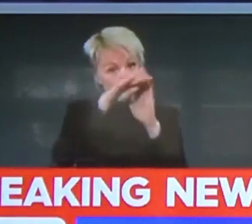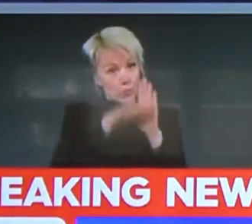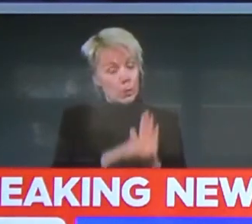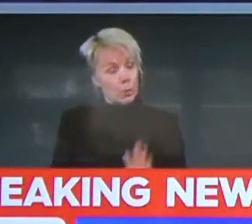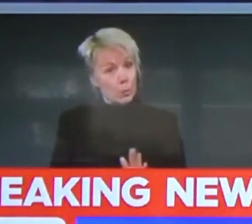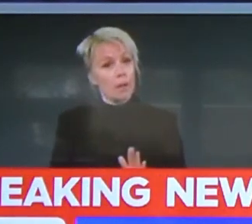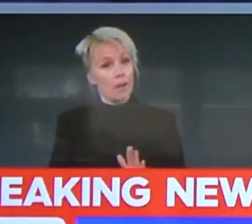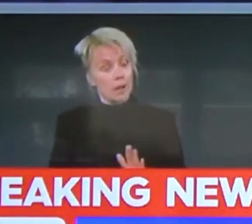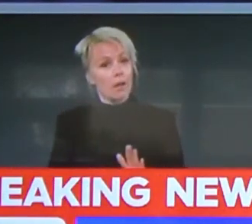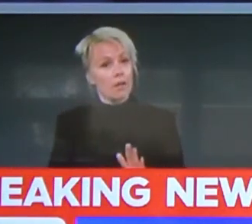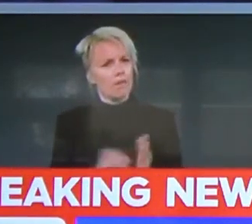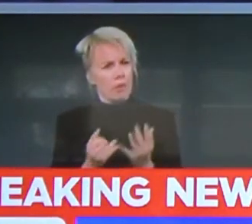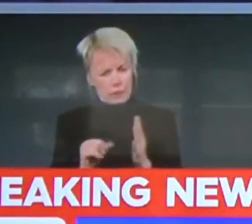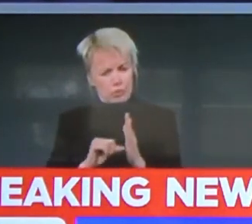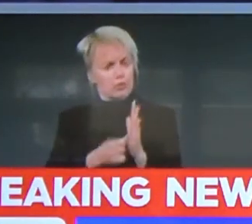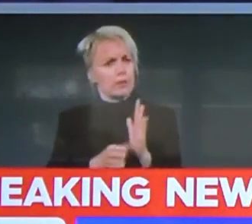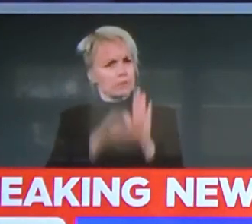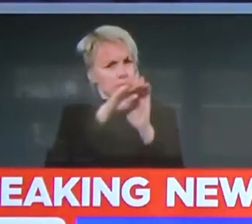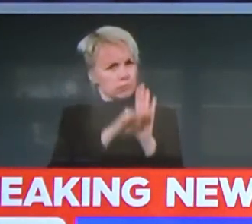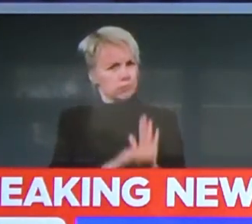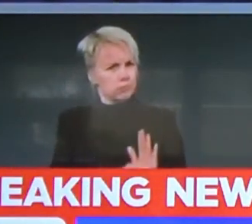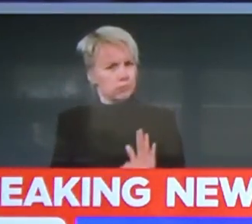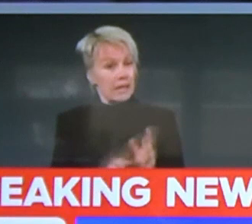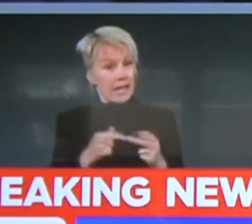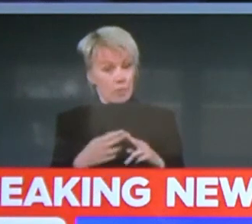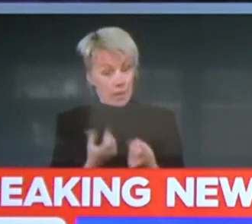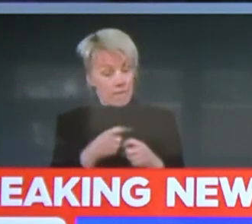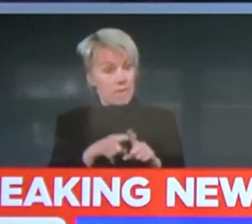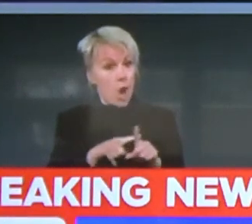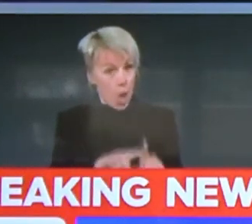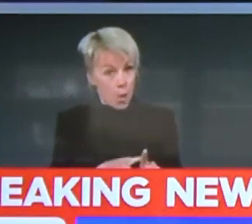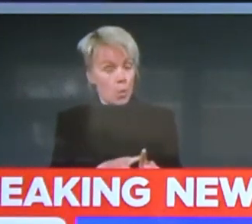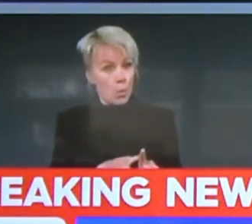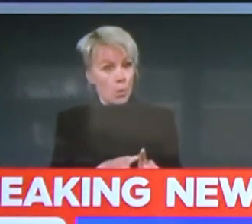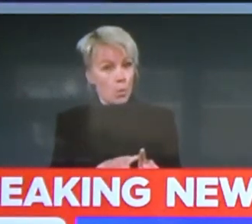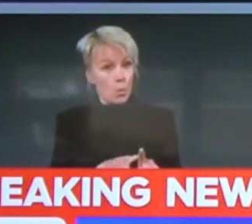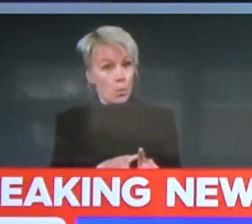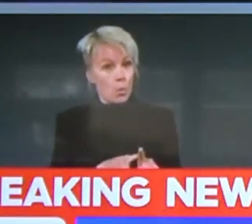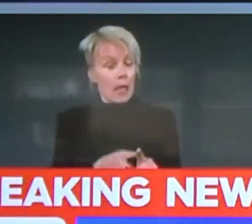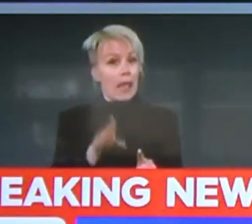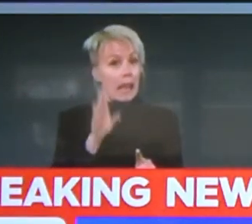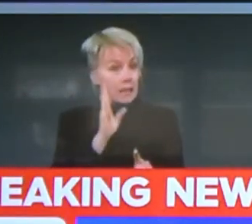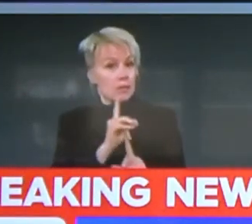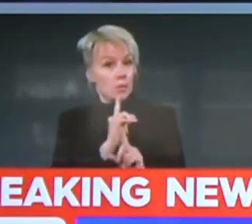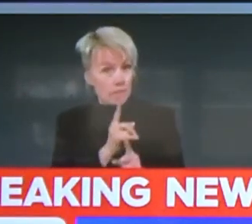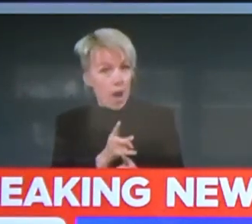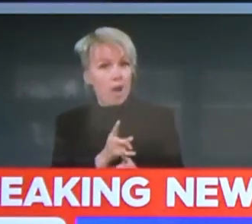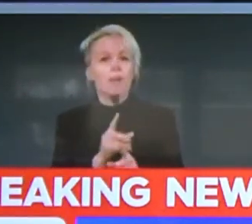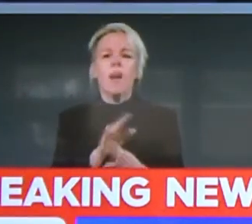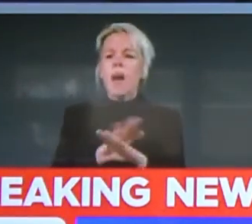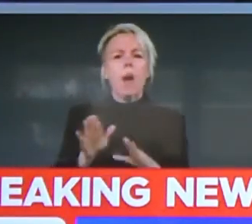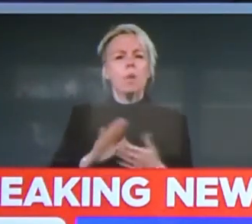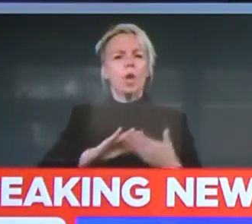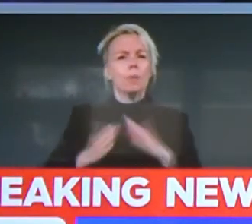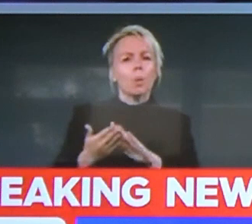these other quite strict measures we've put in place about other areas of social gathering, and not having that community game of football down on the lawn